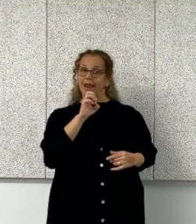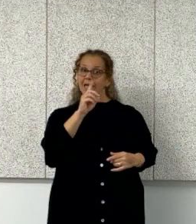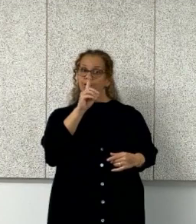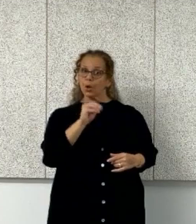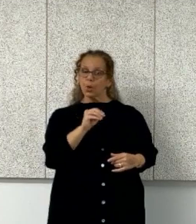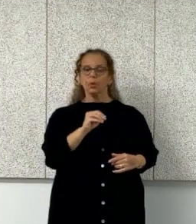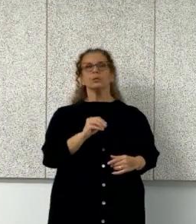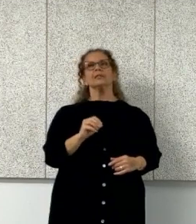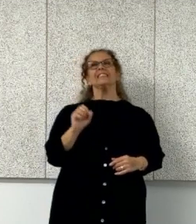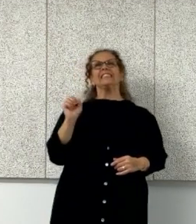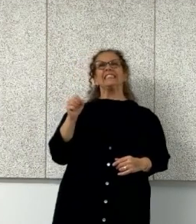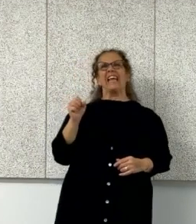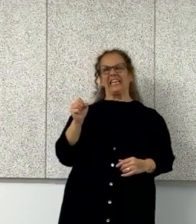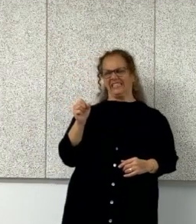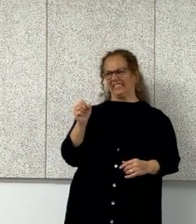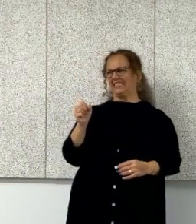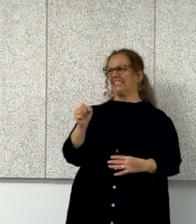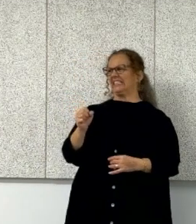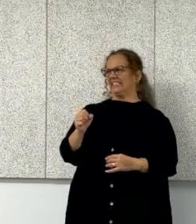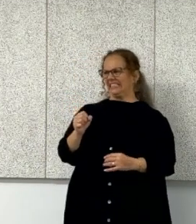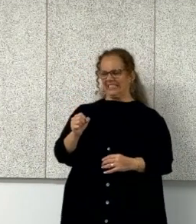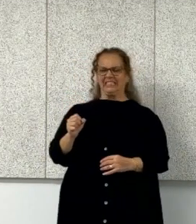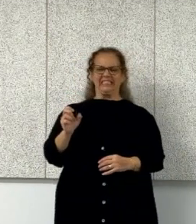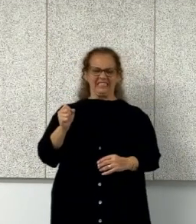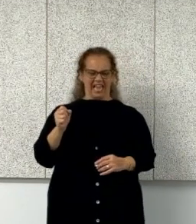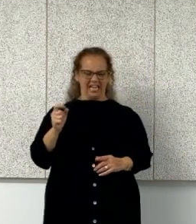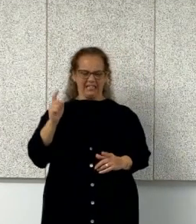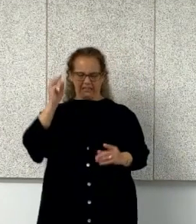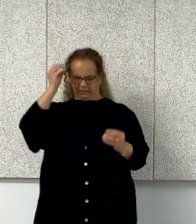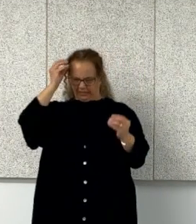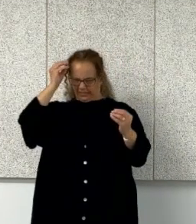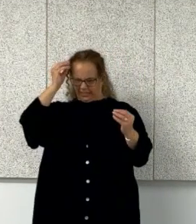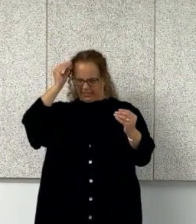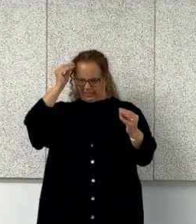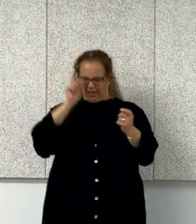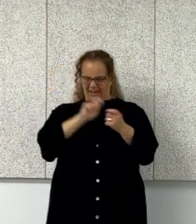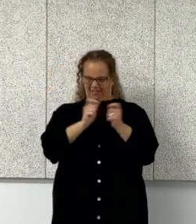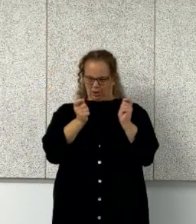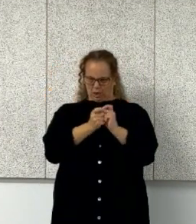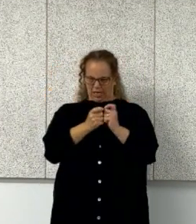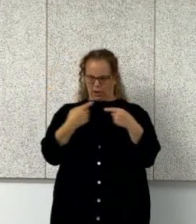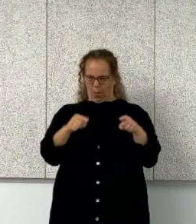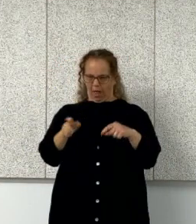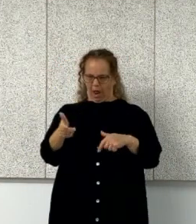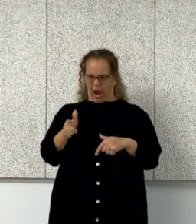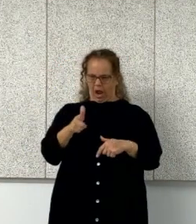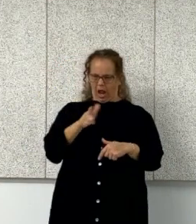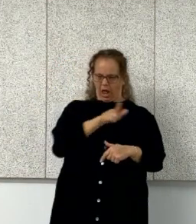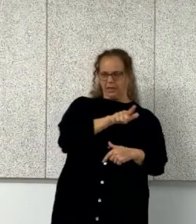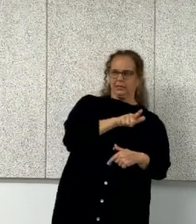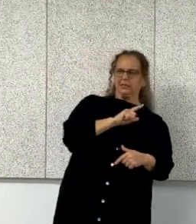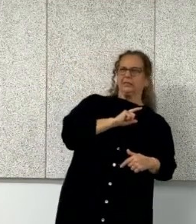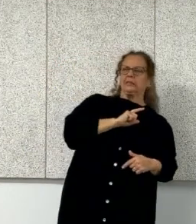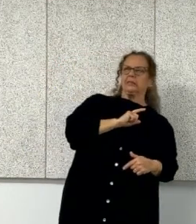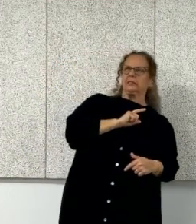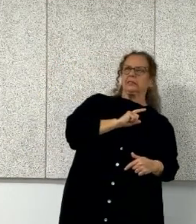get me in trouble. I was like actively thinking about changing it as we were going down the line, and I was like, no, I'm gonna say it.